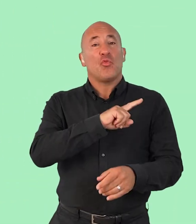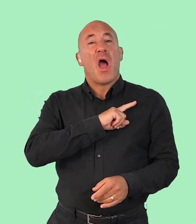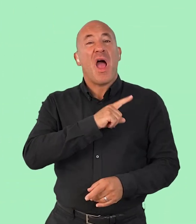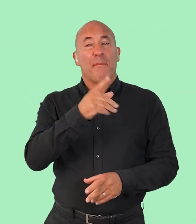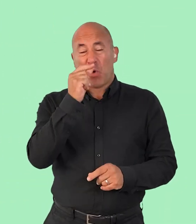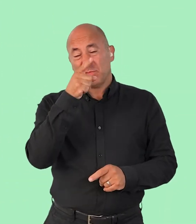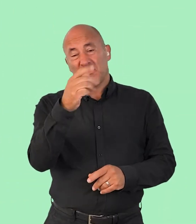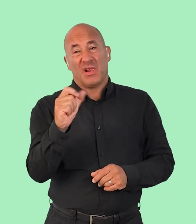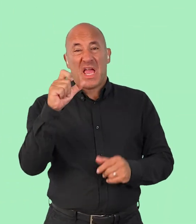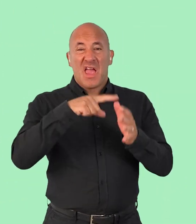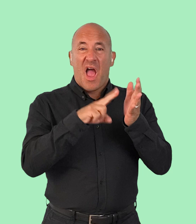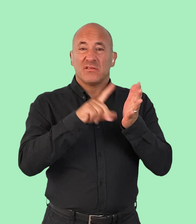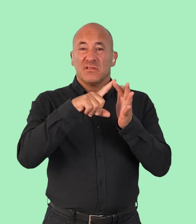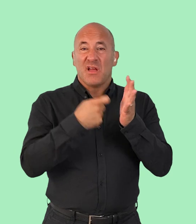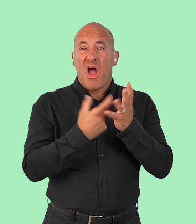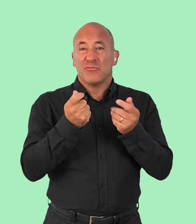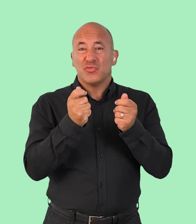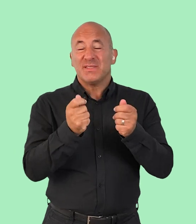cancer treatment.